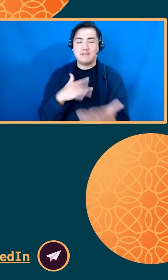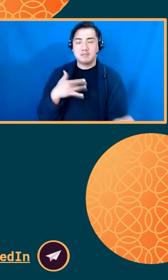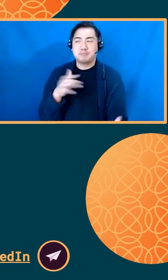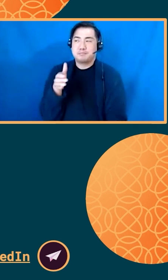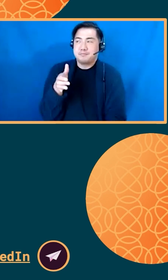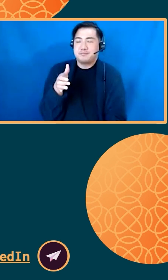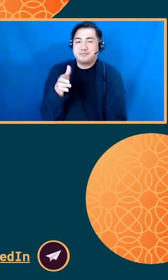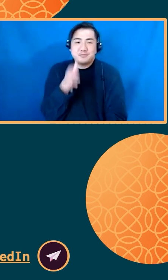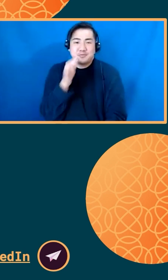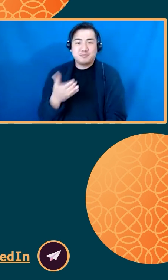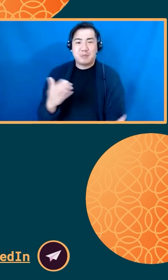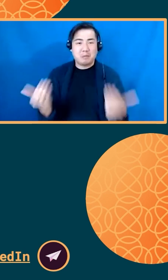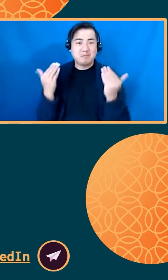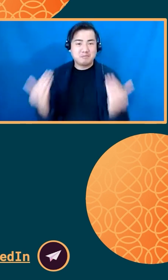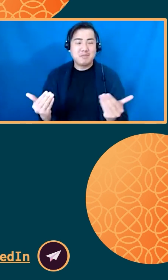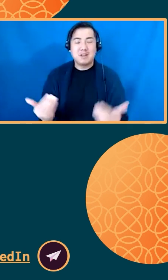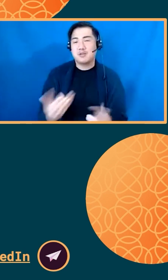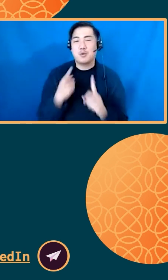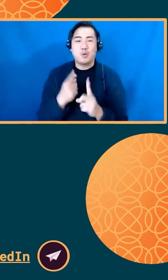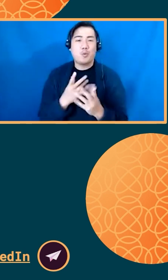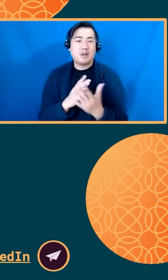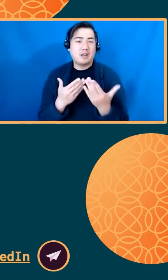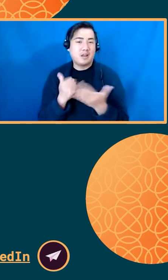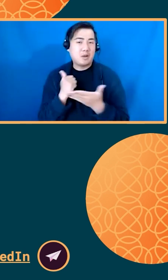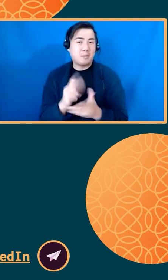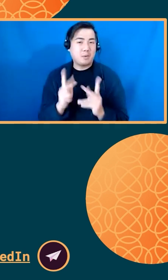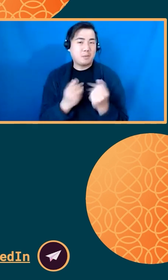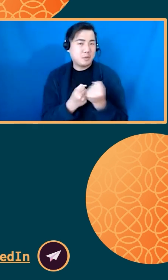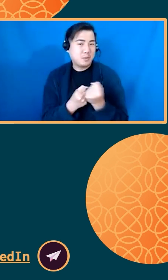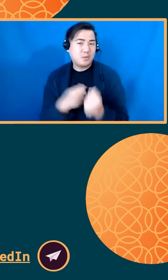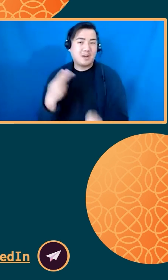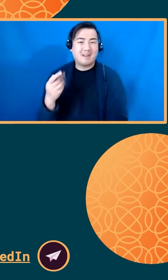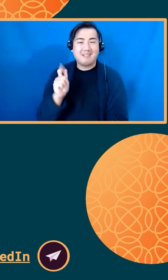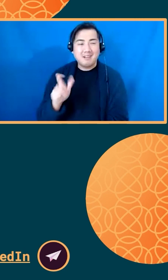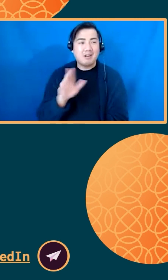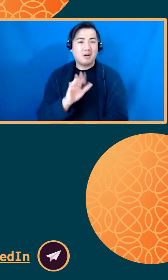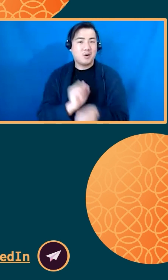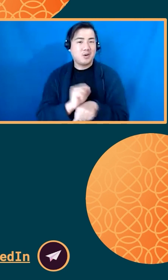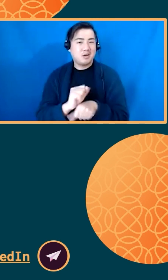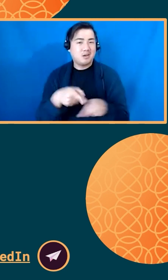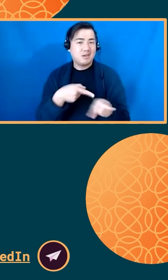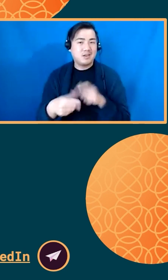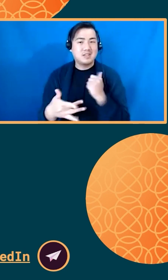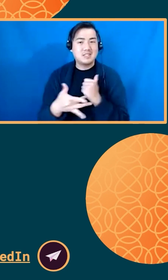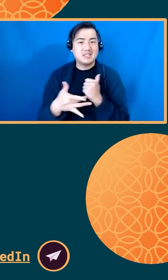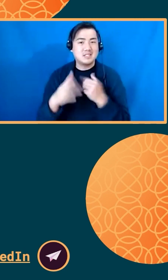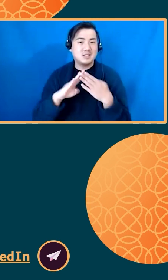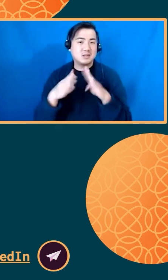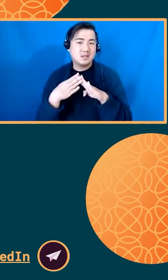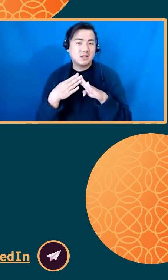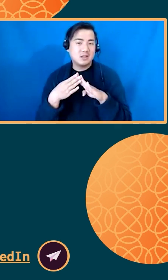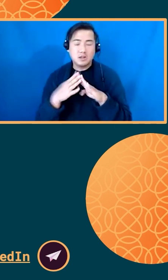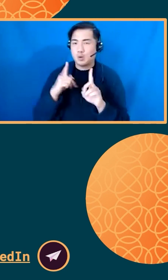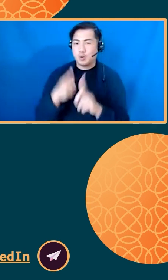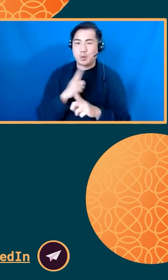support more and more of this work that Hazel is doing within the tech community, and especially uplifting